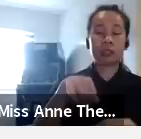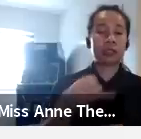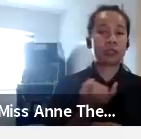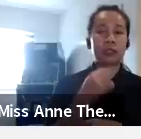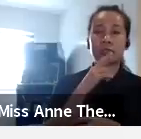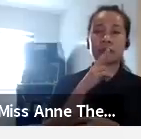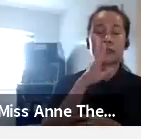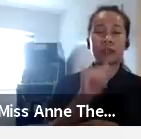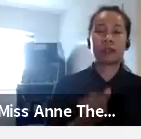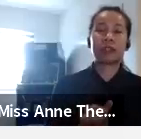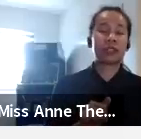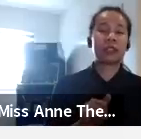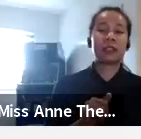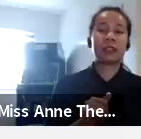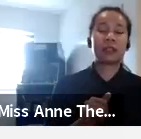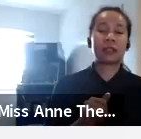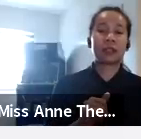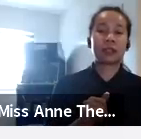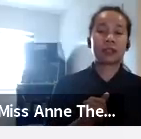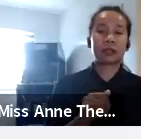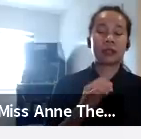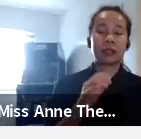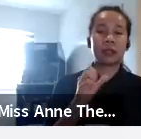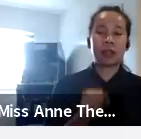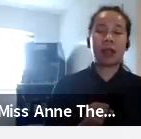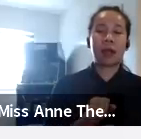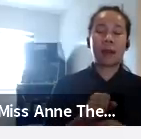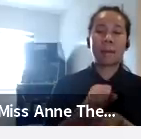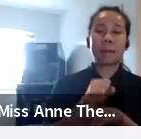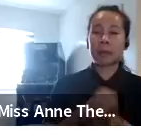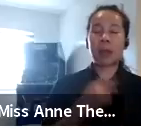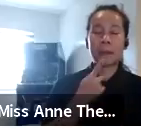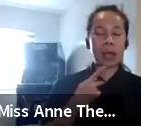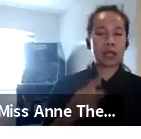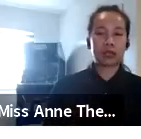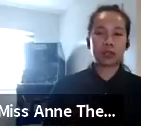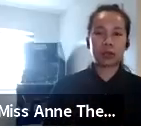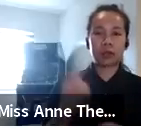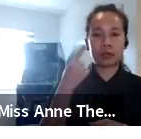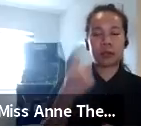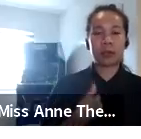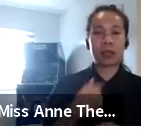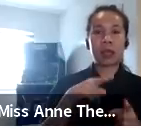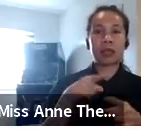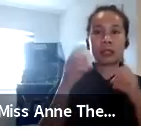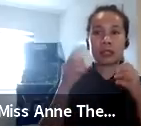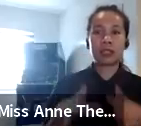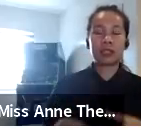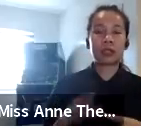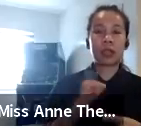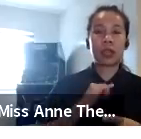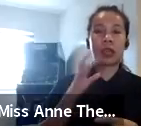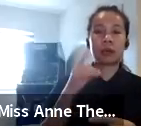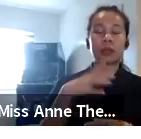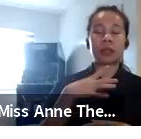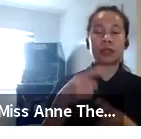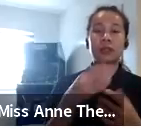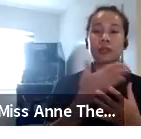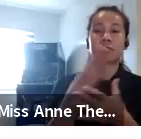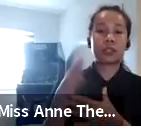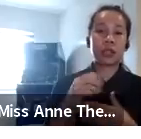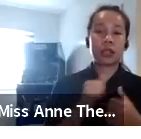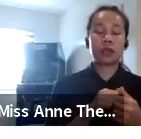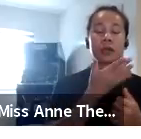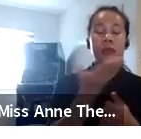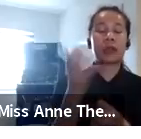really a hobby now, a passion, I would say, for me as a teacher. And I would like to share with you the 10